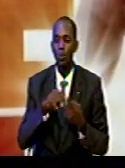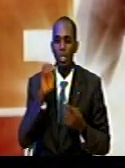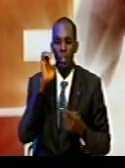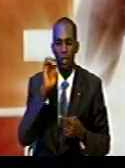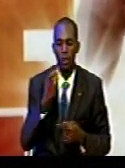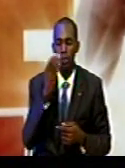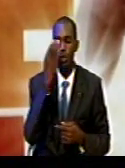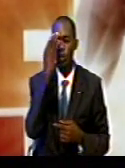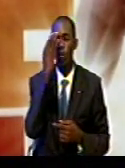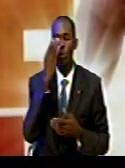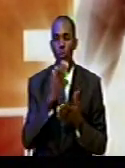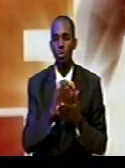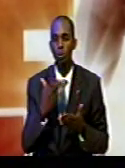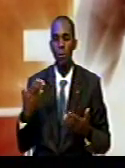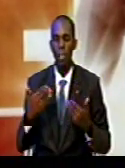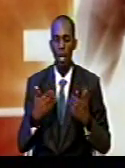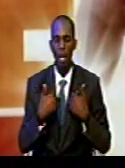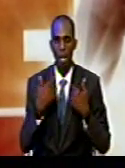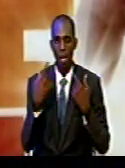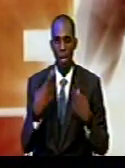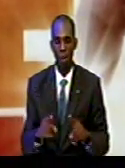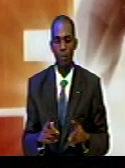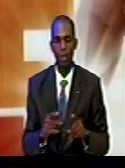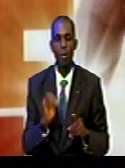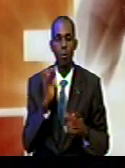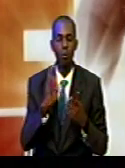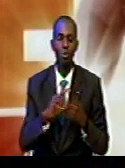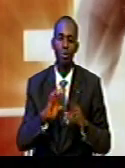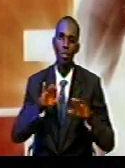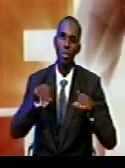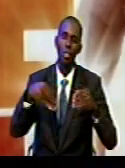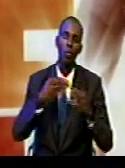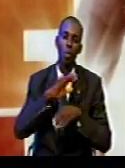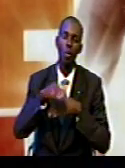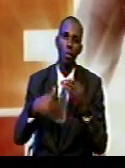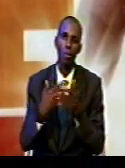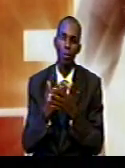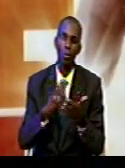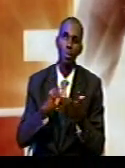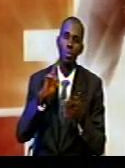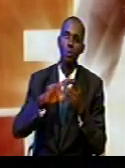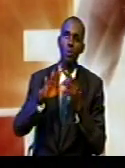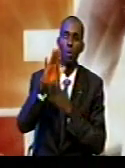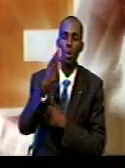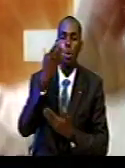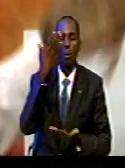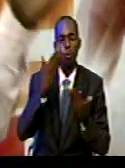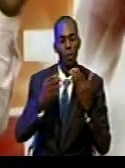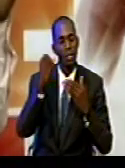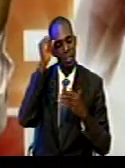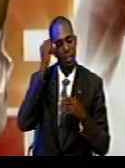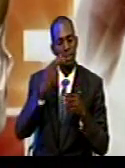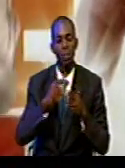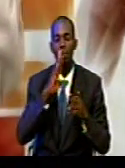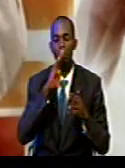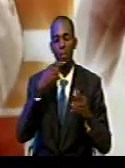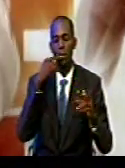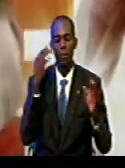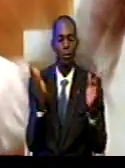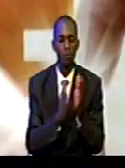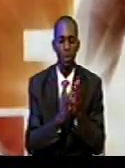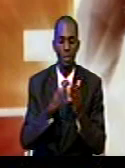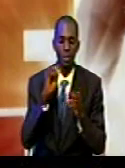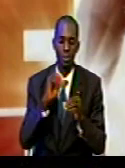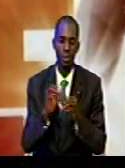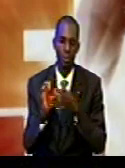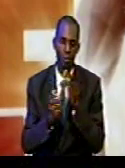I couldn't be able to do before. That was when I know that something has happened. And I want to return all the glory to God who have done